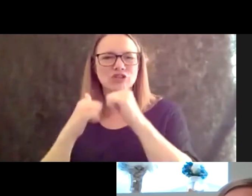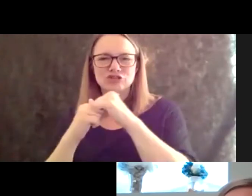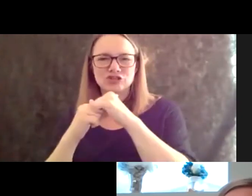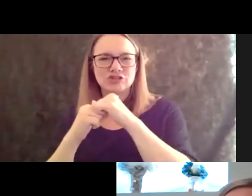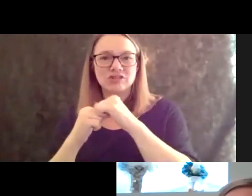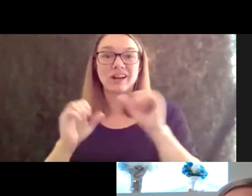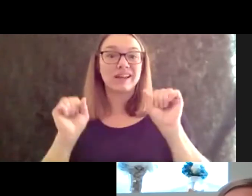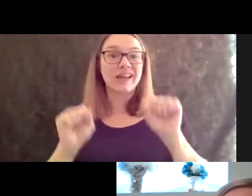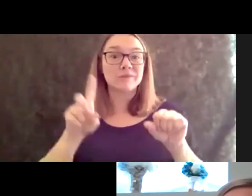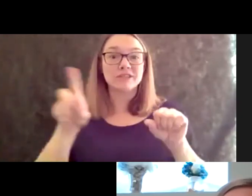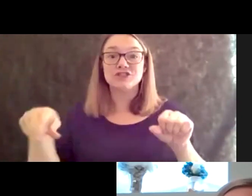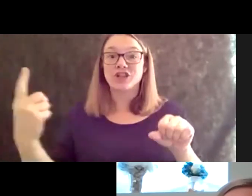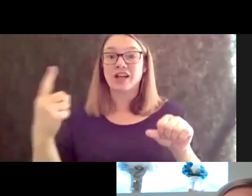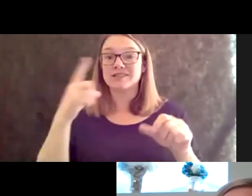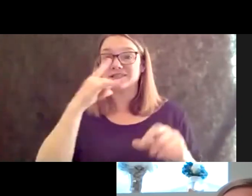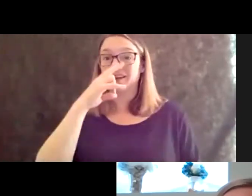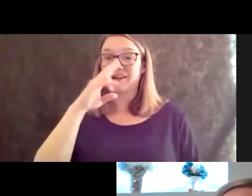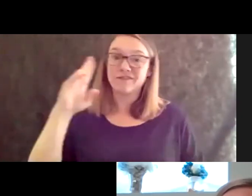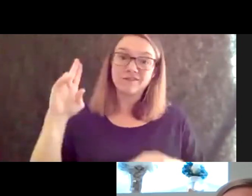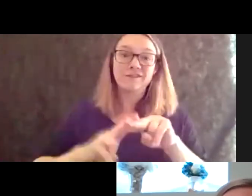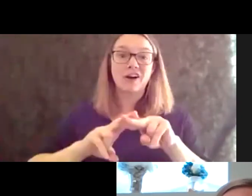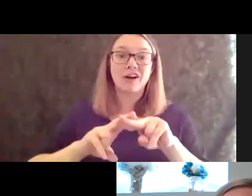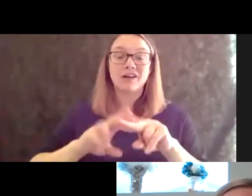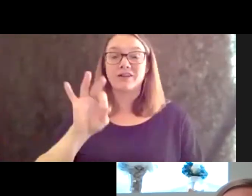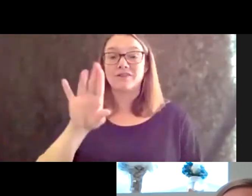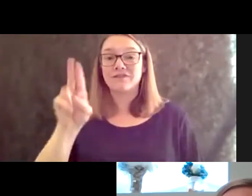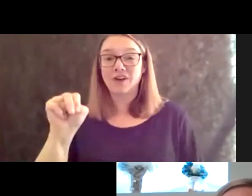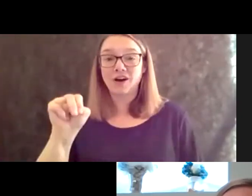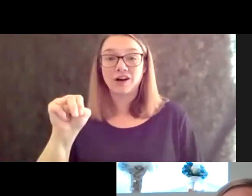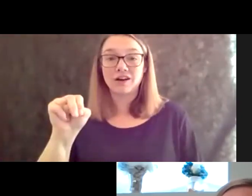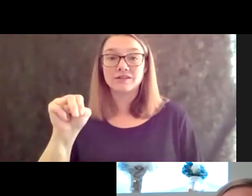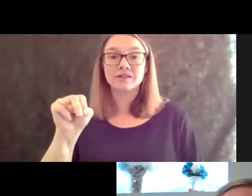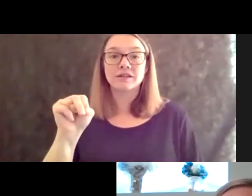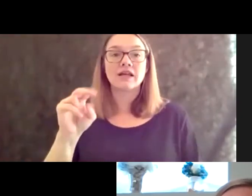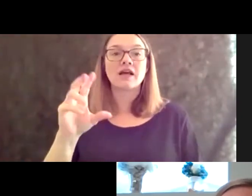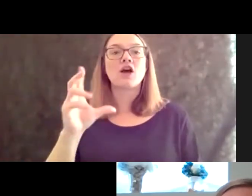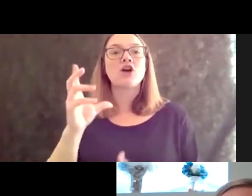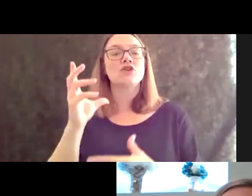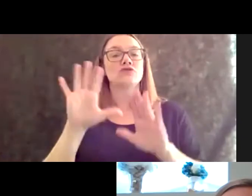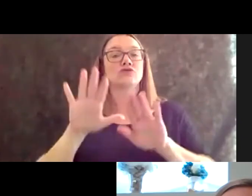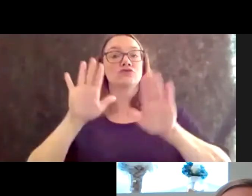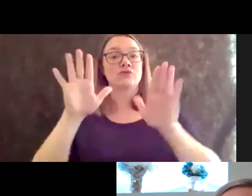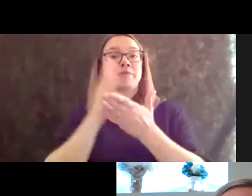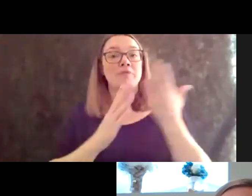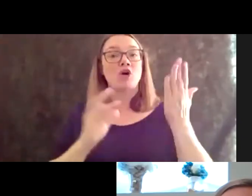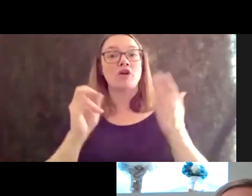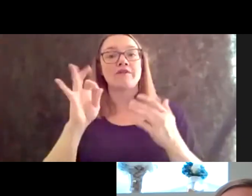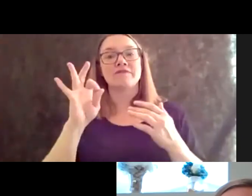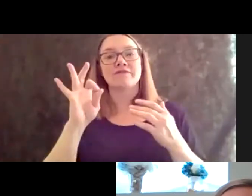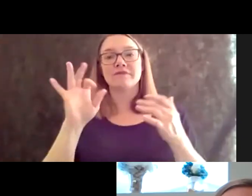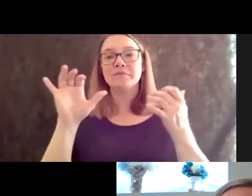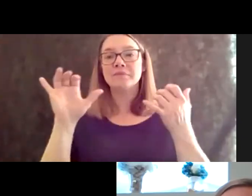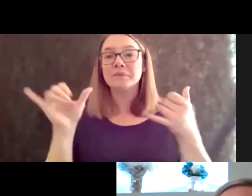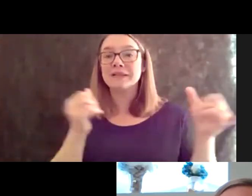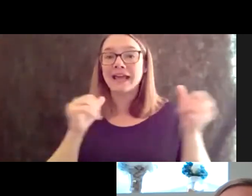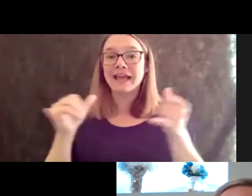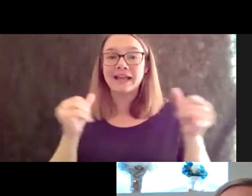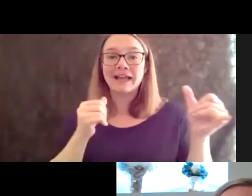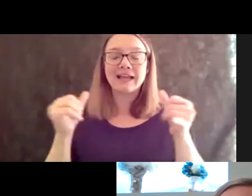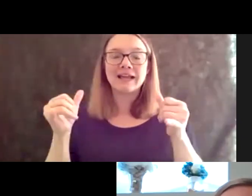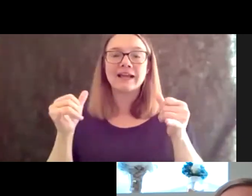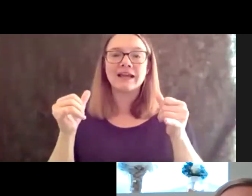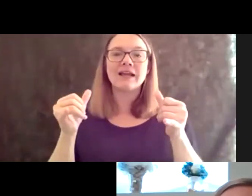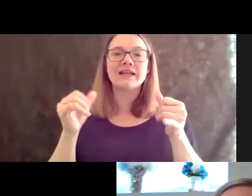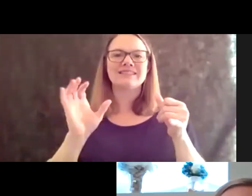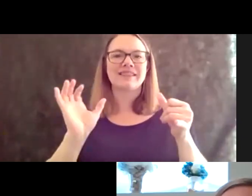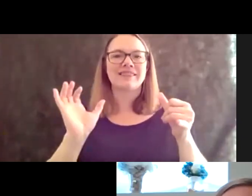frivolous. And so I think the great part of playing is holding that mystery and knowing that you could